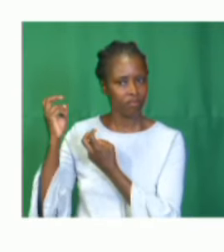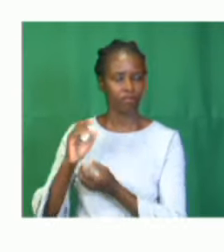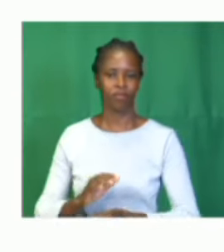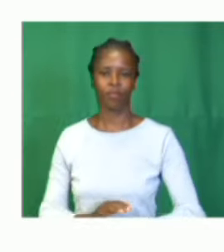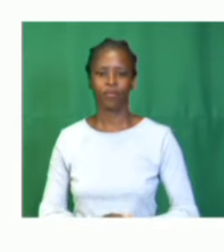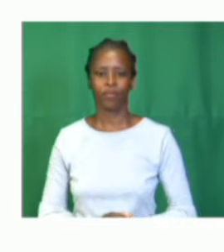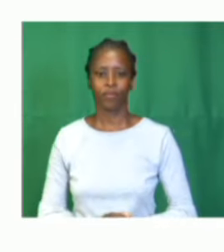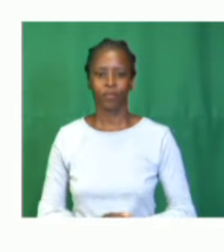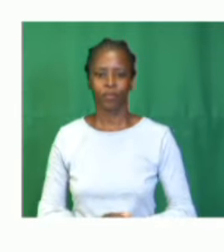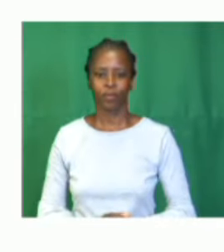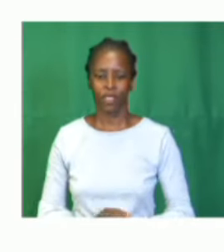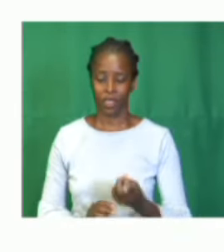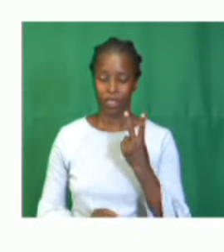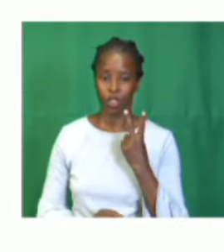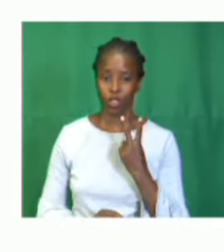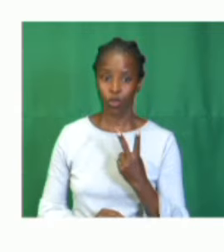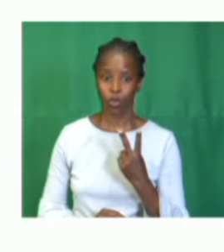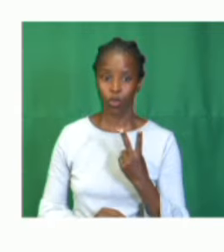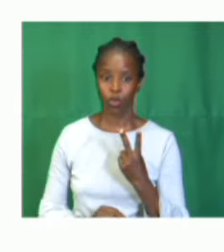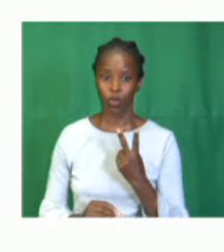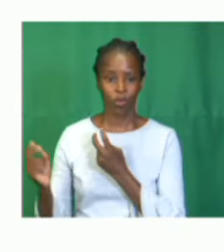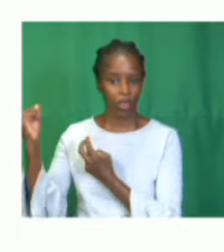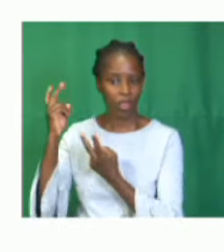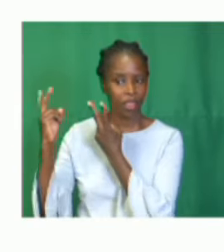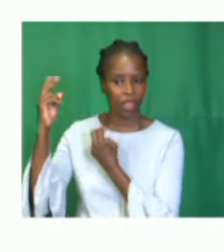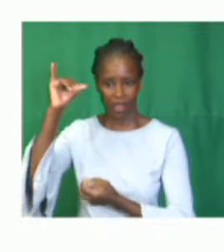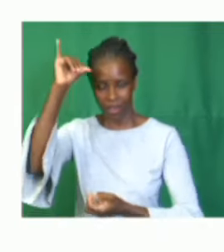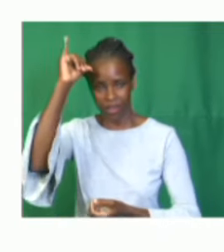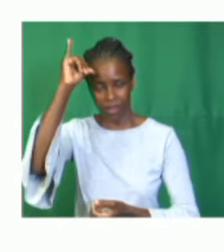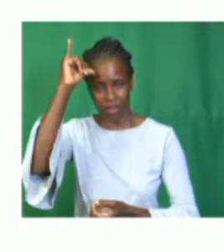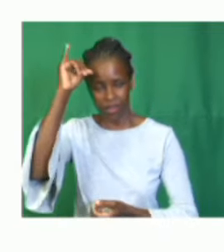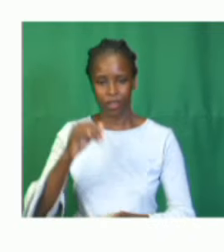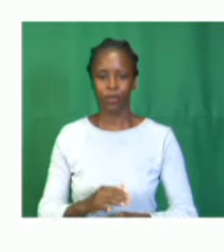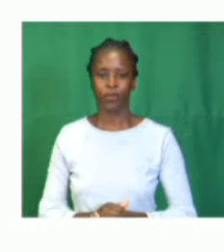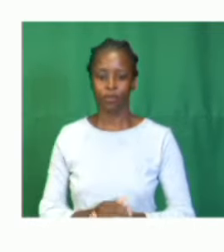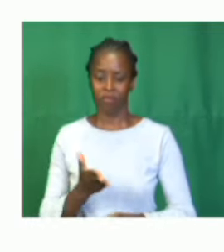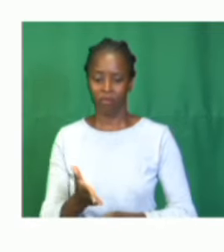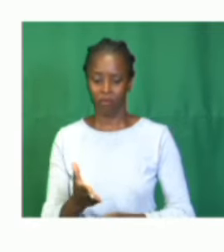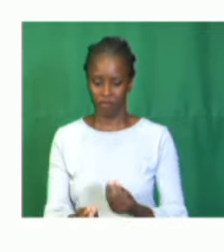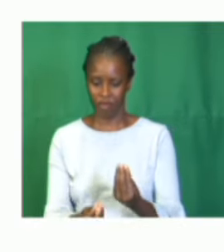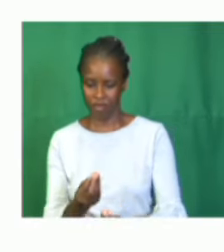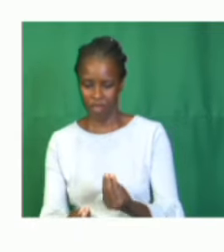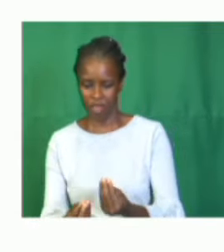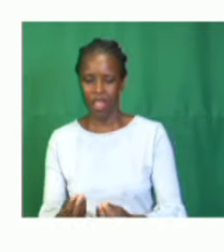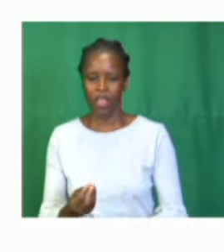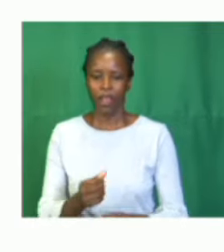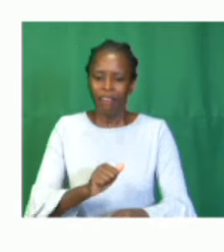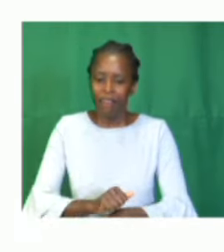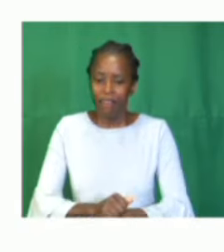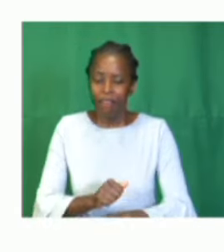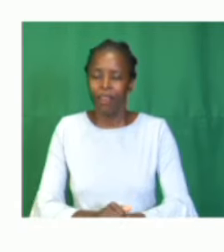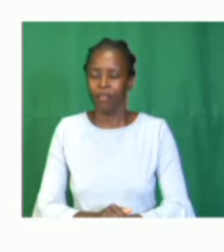skills. These are 2 receptive skills in which the learner actually has the ability